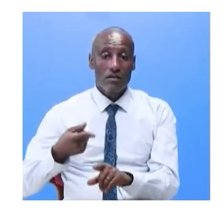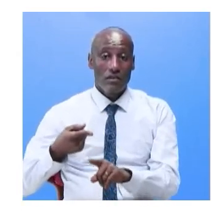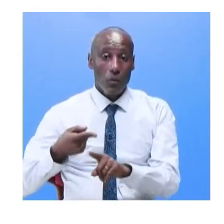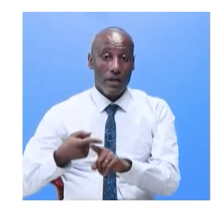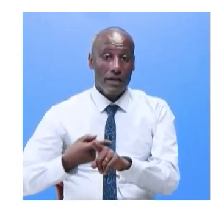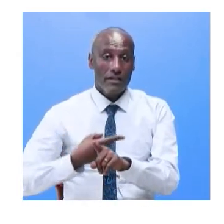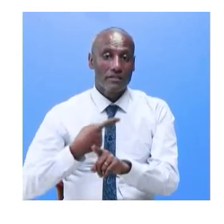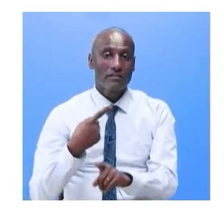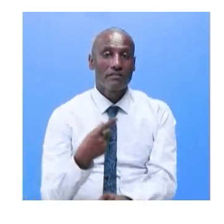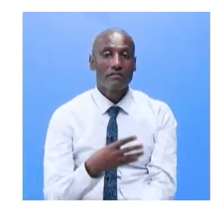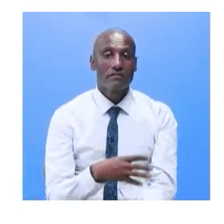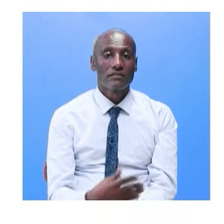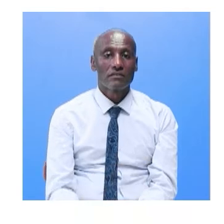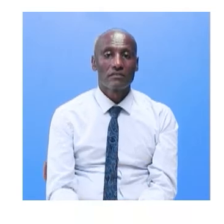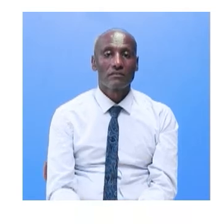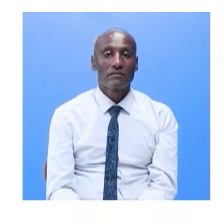the week.